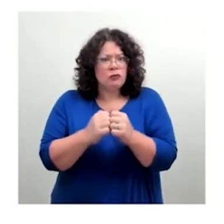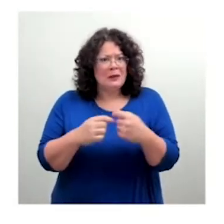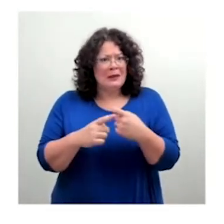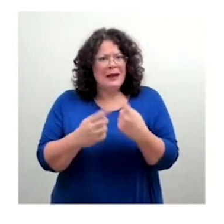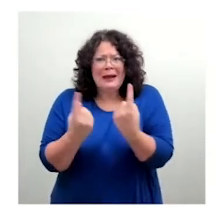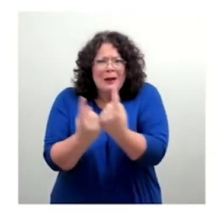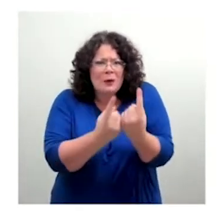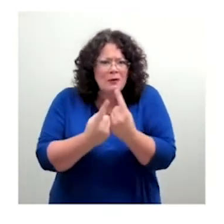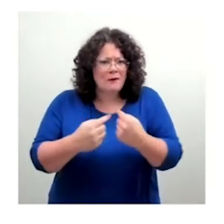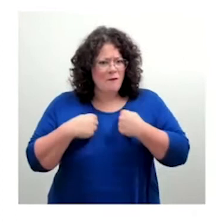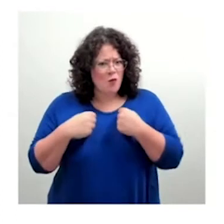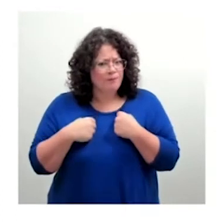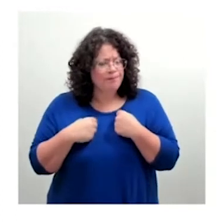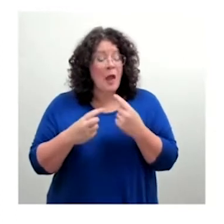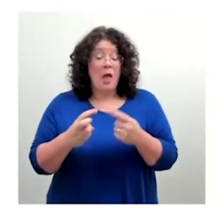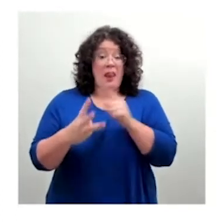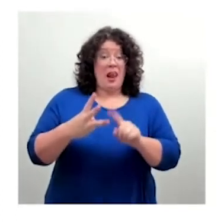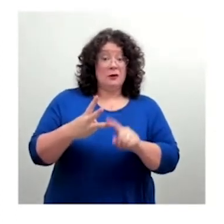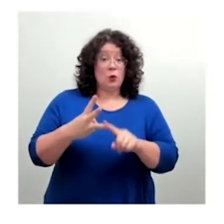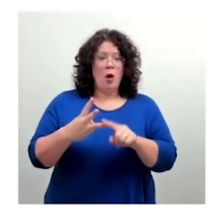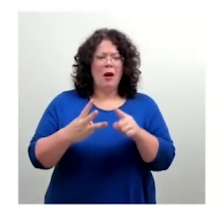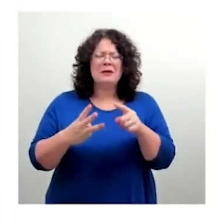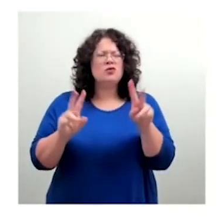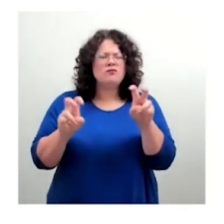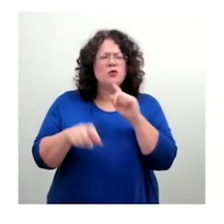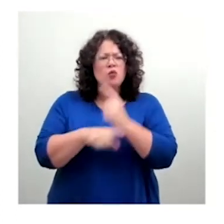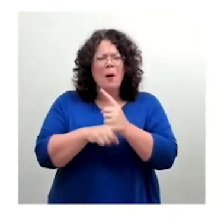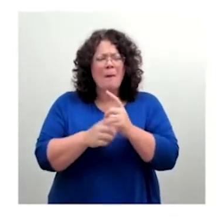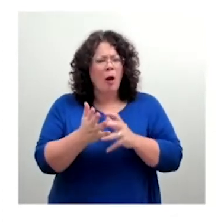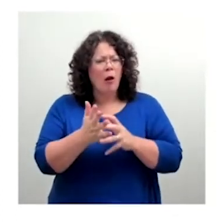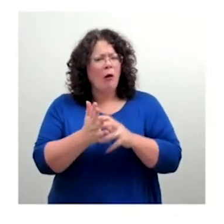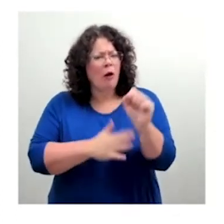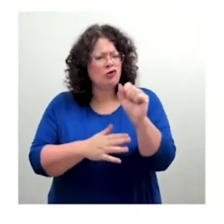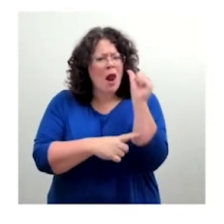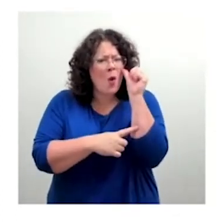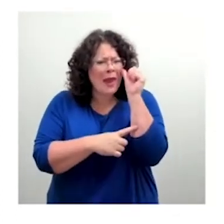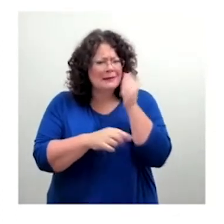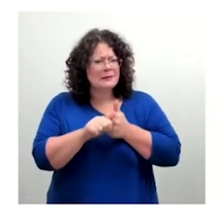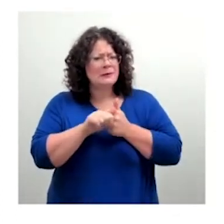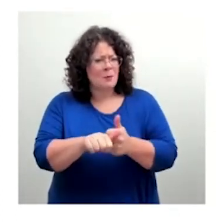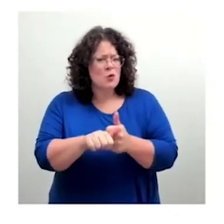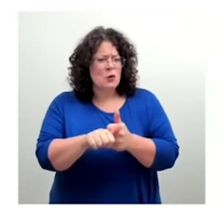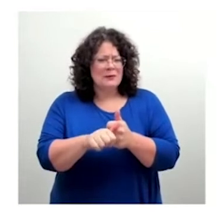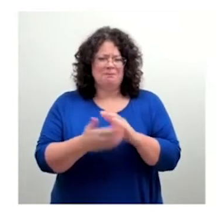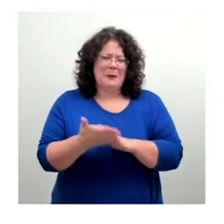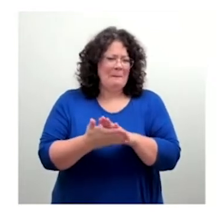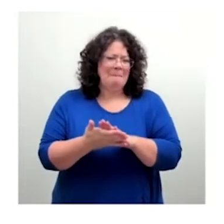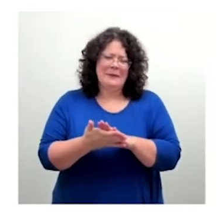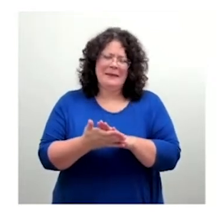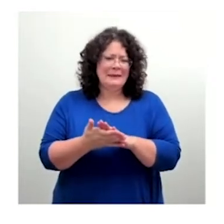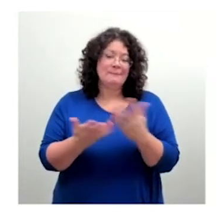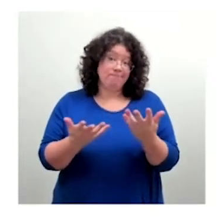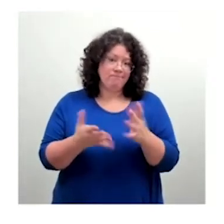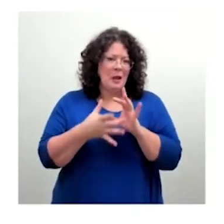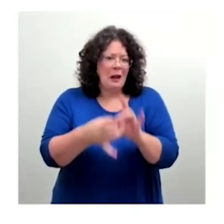Plus space, are they sufficiently aware of the opportunities that tech can give the people that they